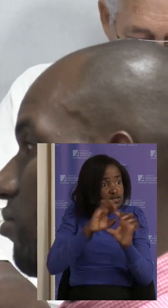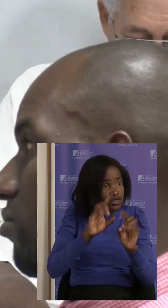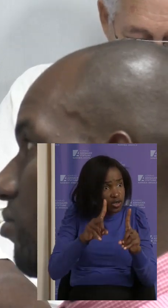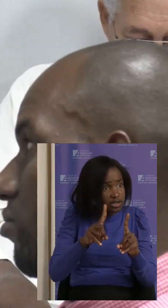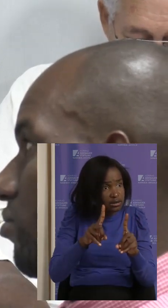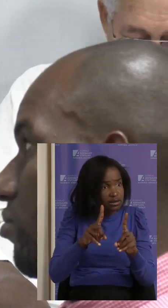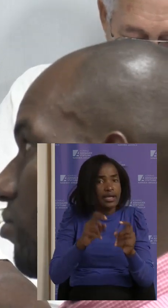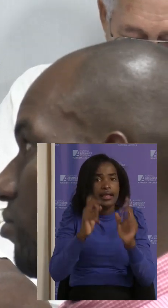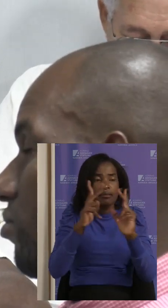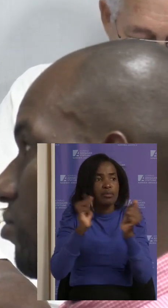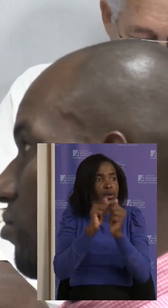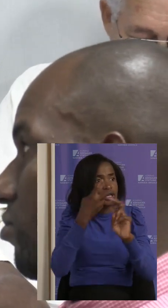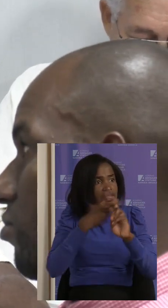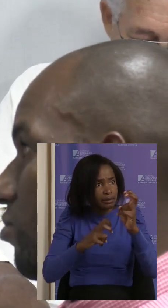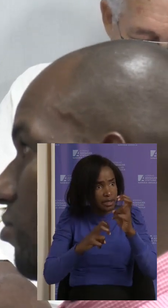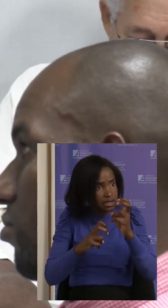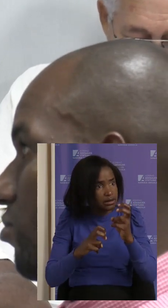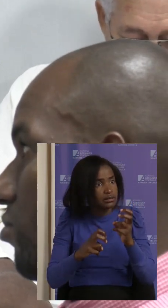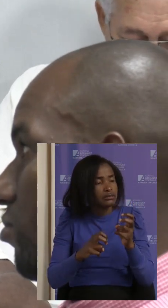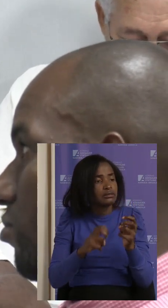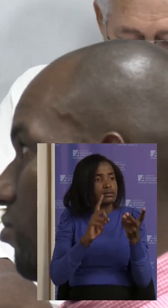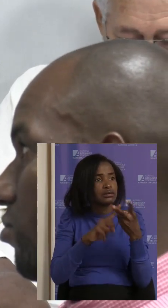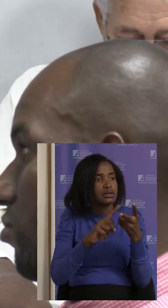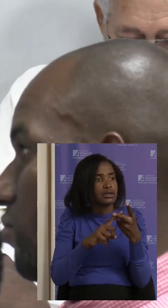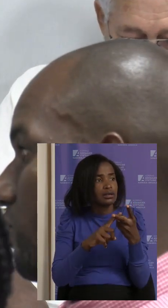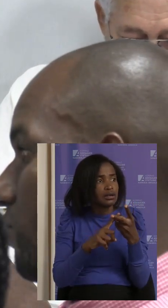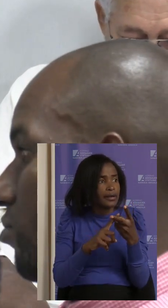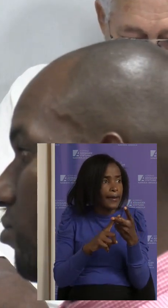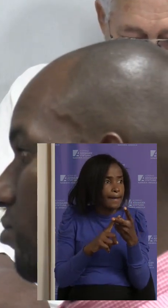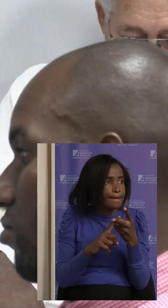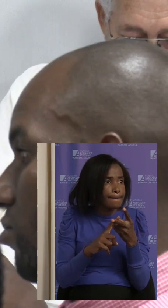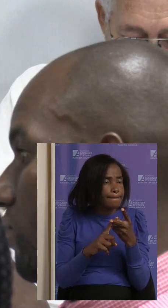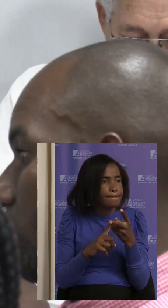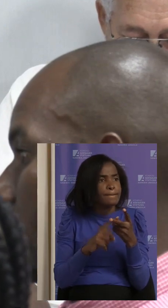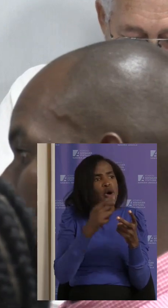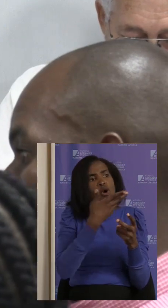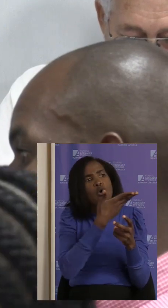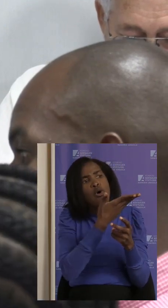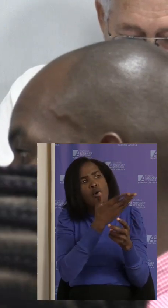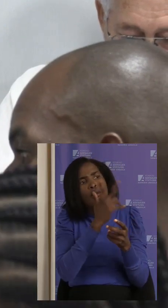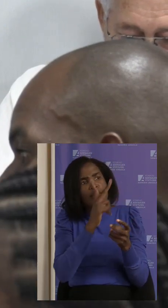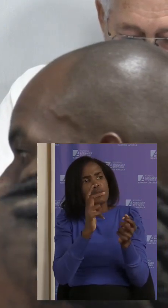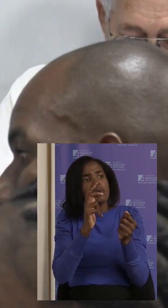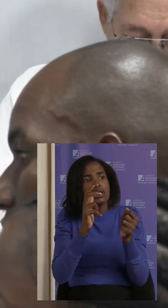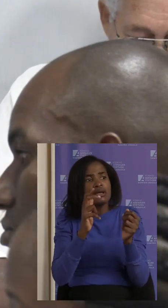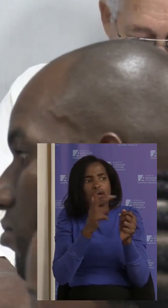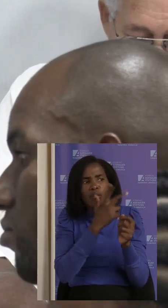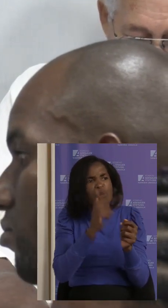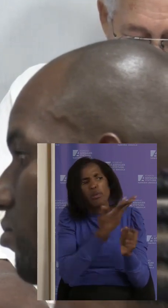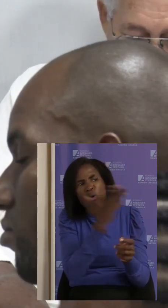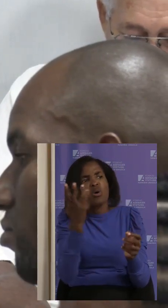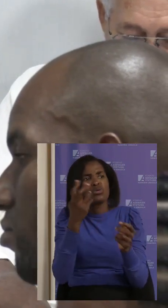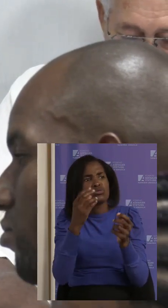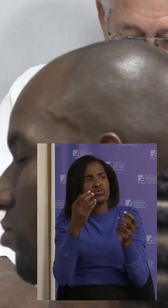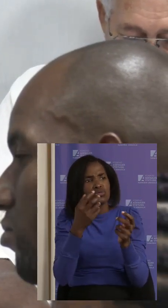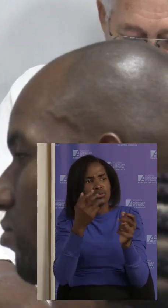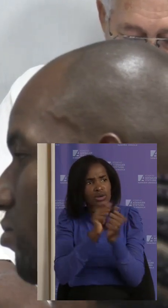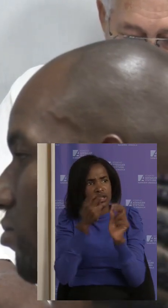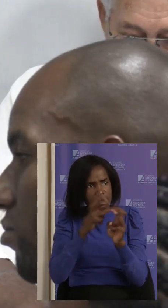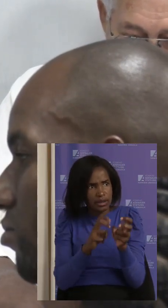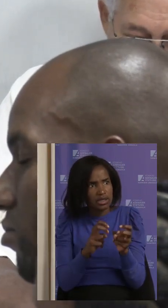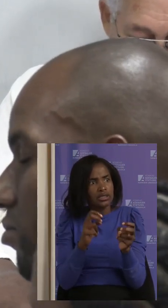to see people with disabilities and people with, all the inclusive people, inclusivity in totality, I could say, how they can